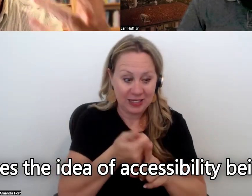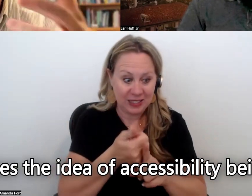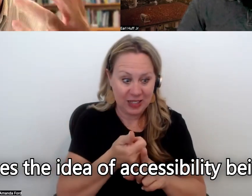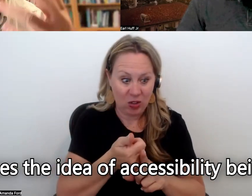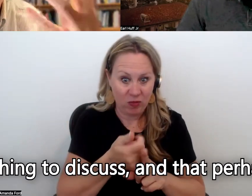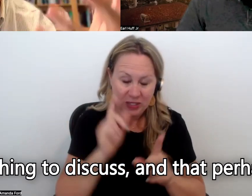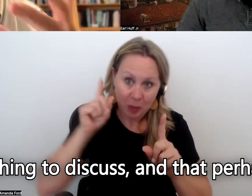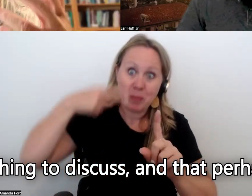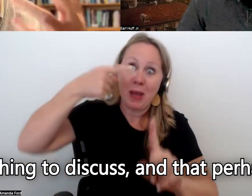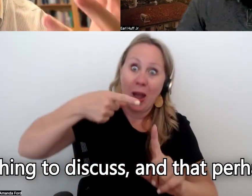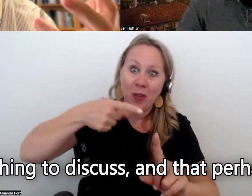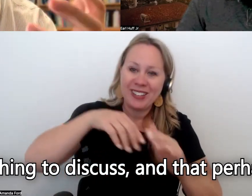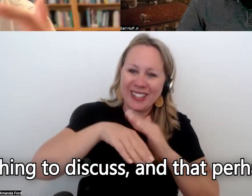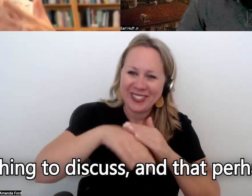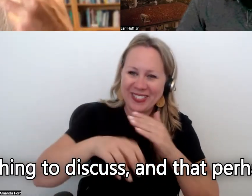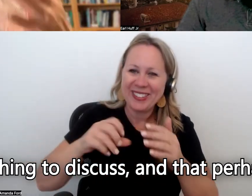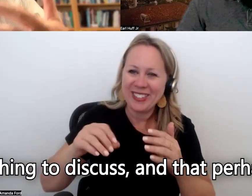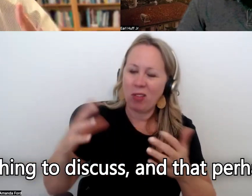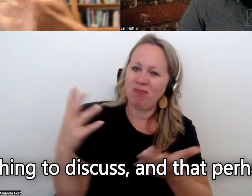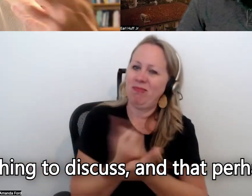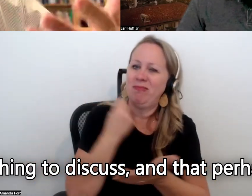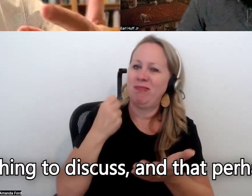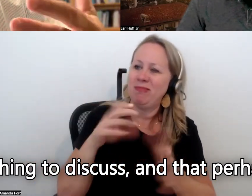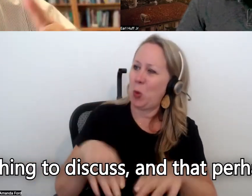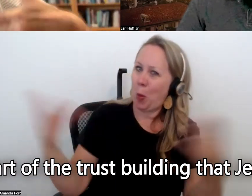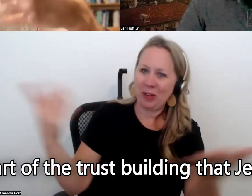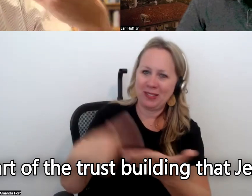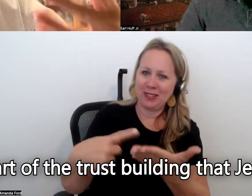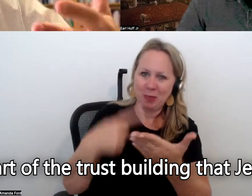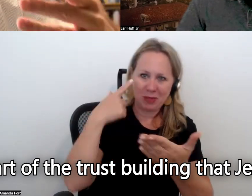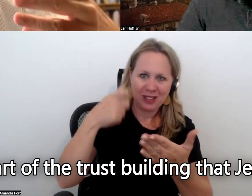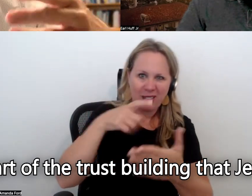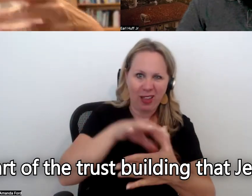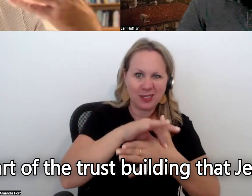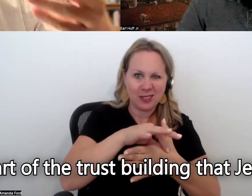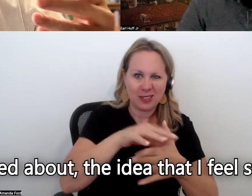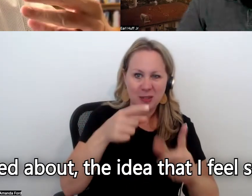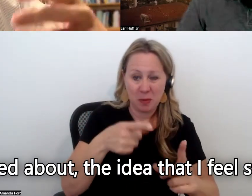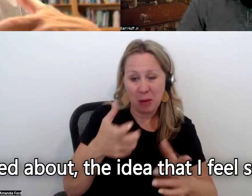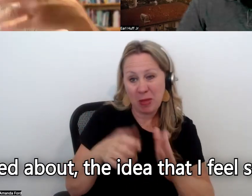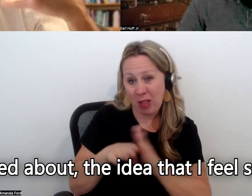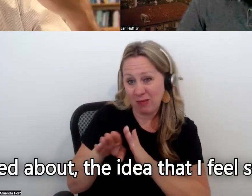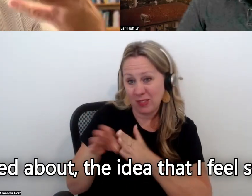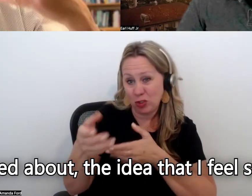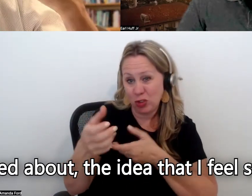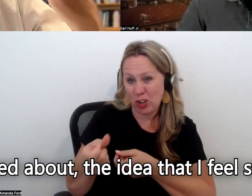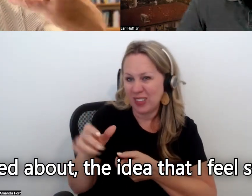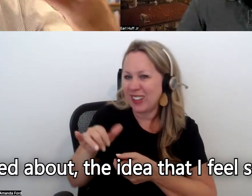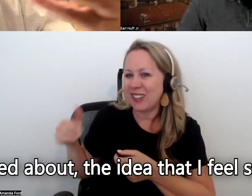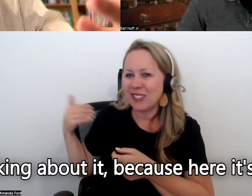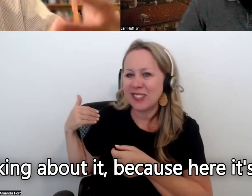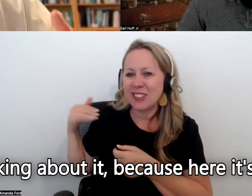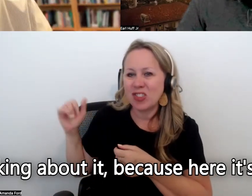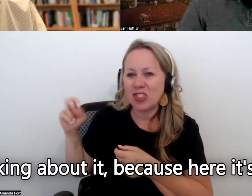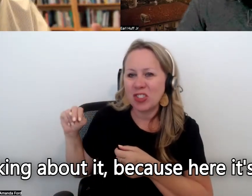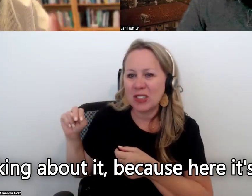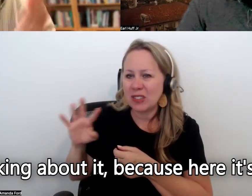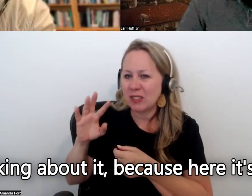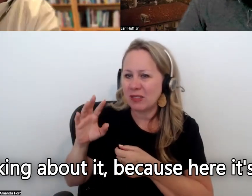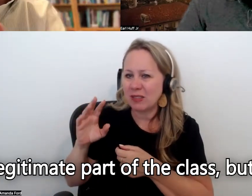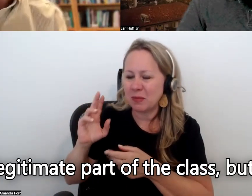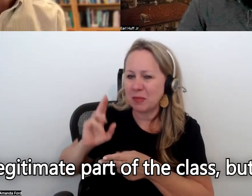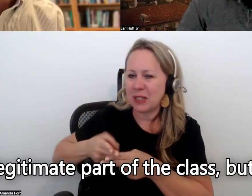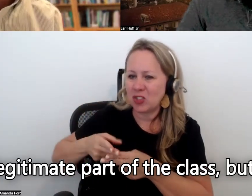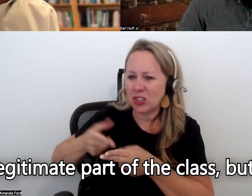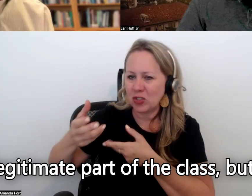of accessibility being something to discuss. And that perhaps is part of the trust building that Jen talked about, the idea that I feel safe talking about it. 'Cause